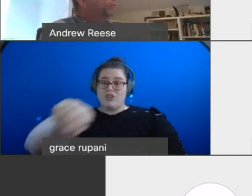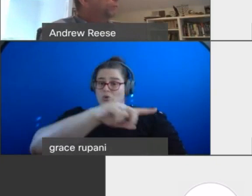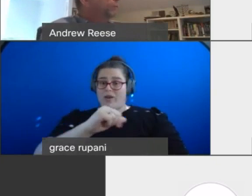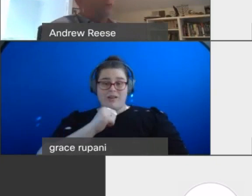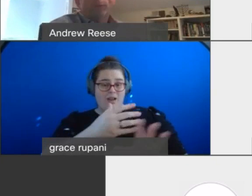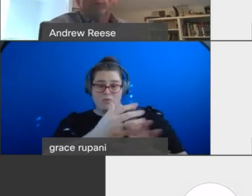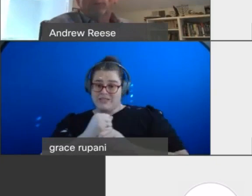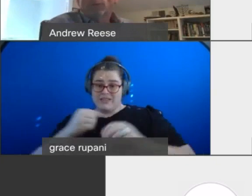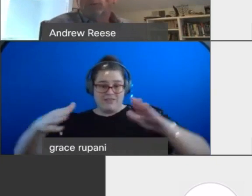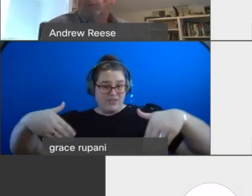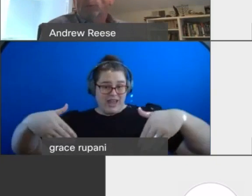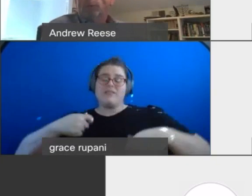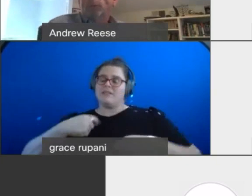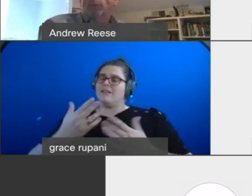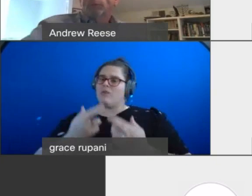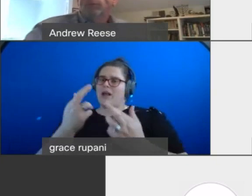out.